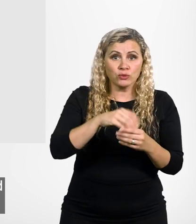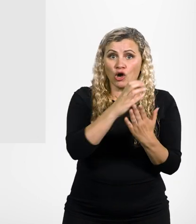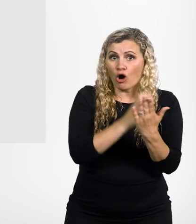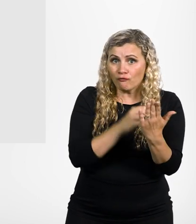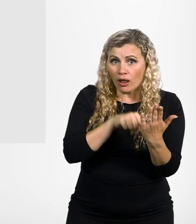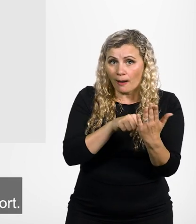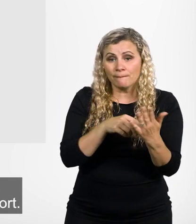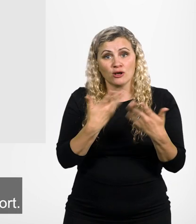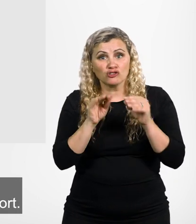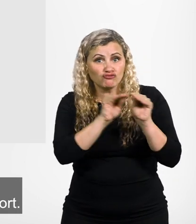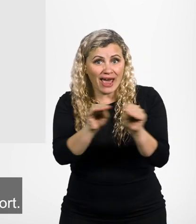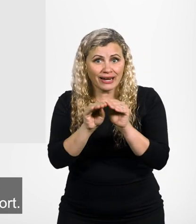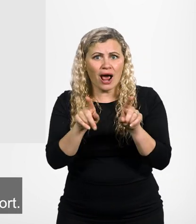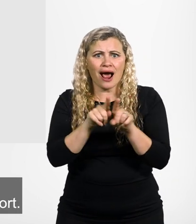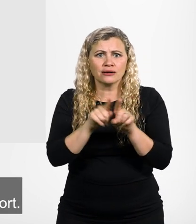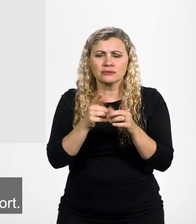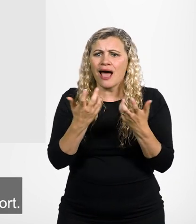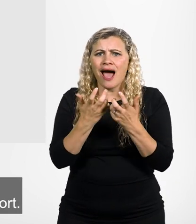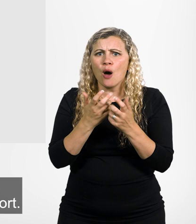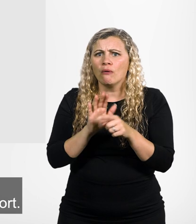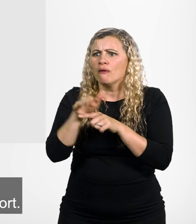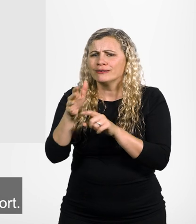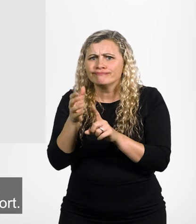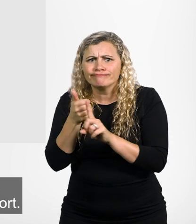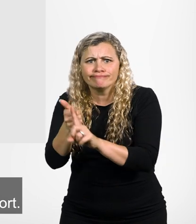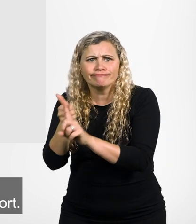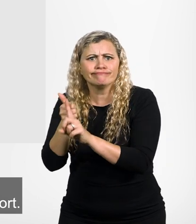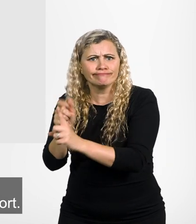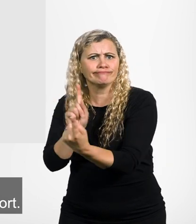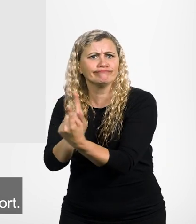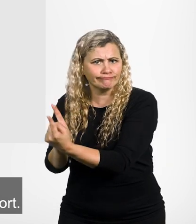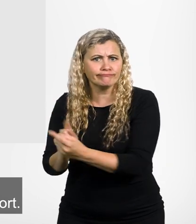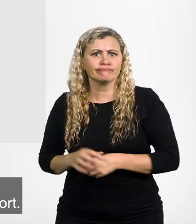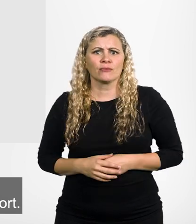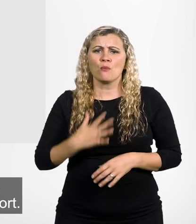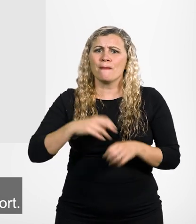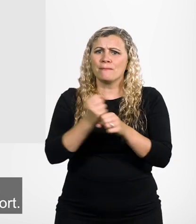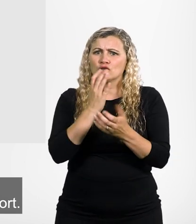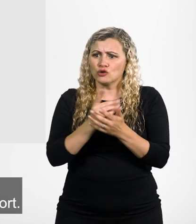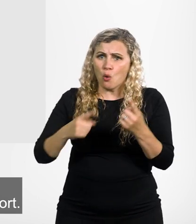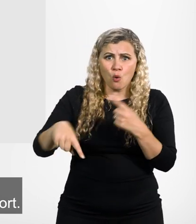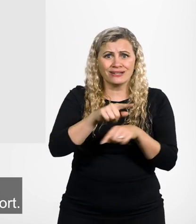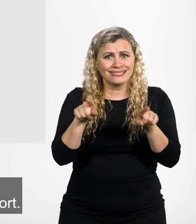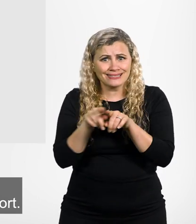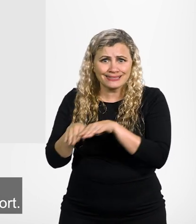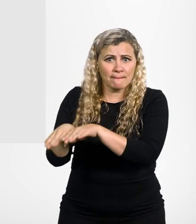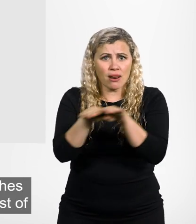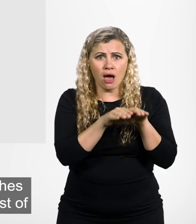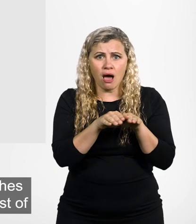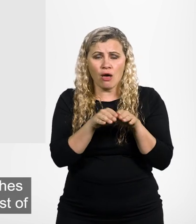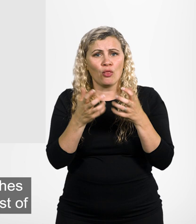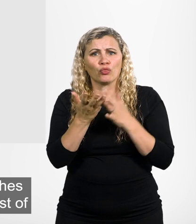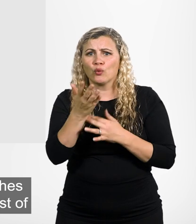school this includes in the curriculum through training and in reach support